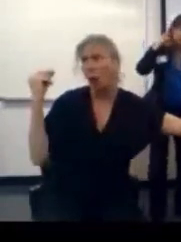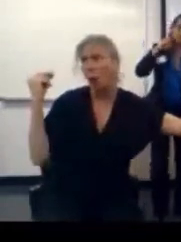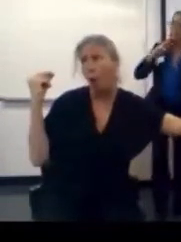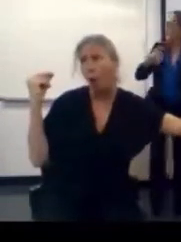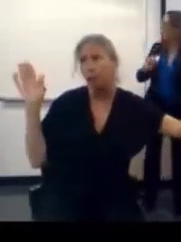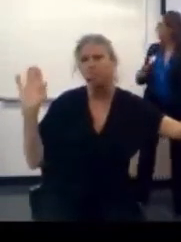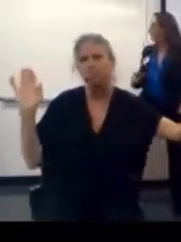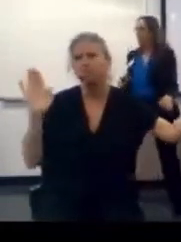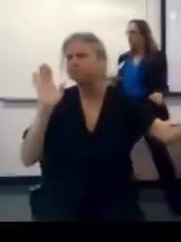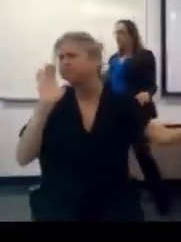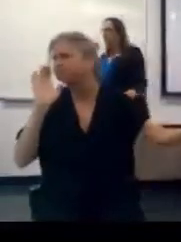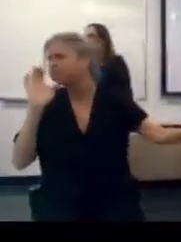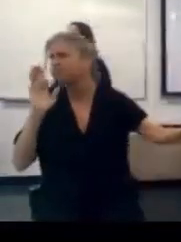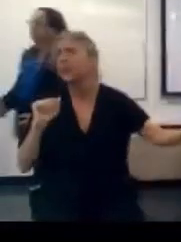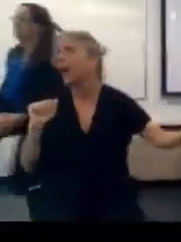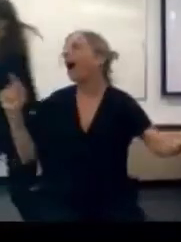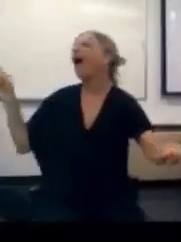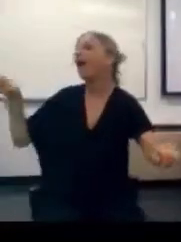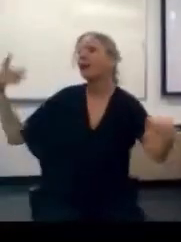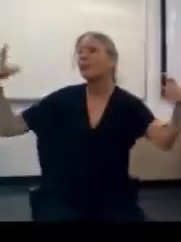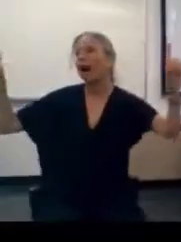Is it this one? No,